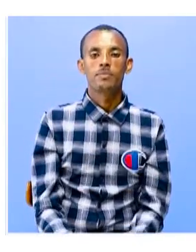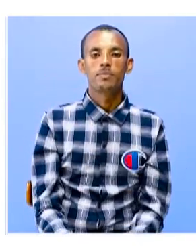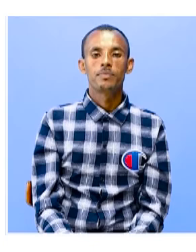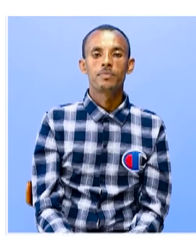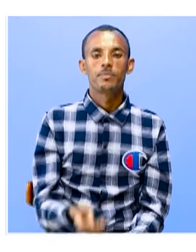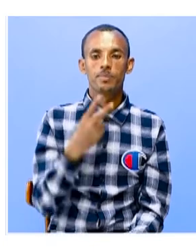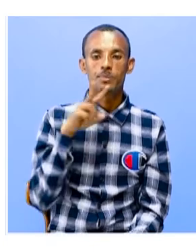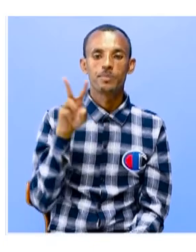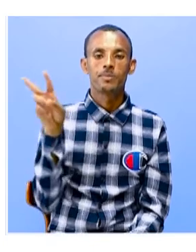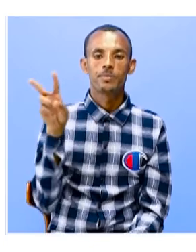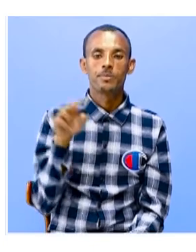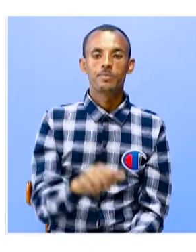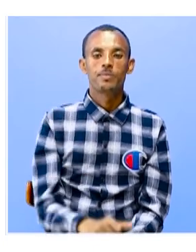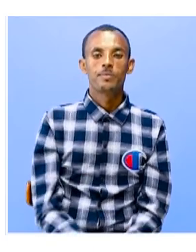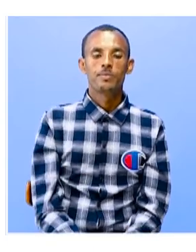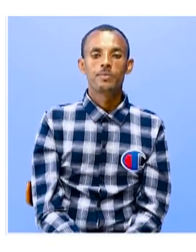This is a rectangle